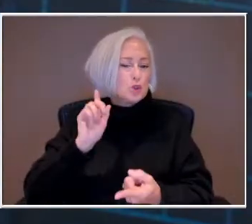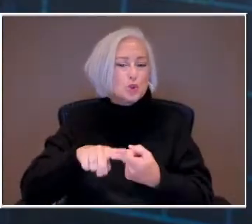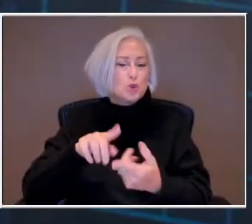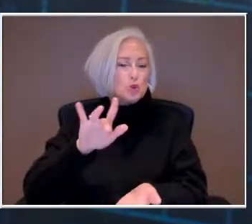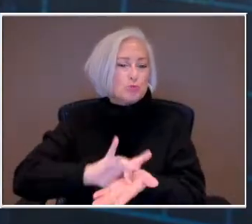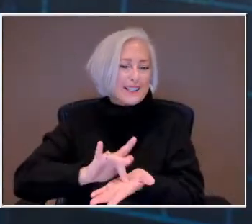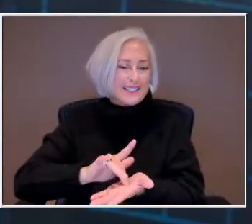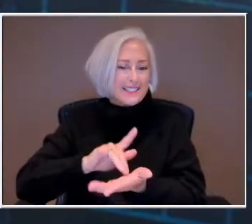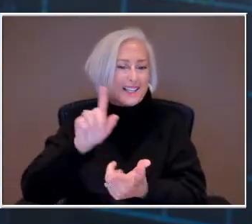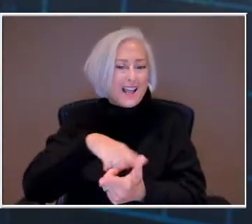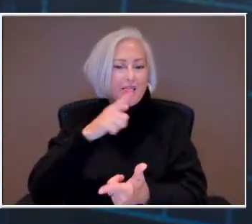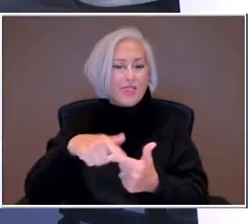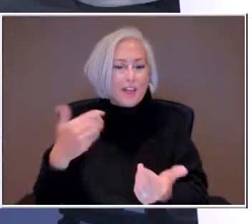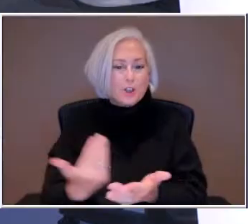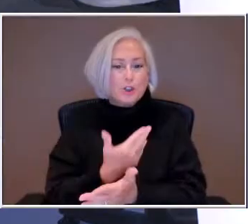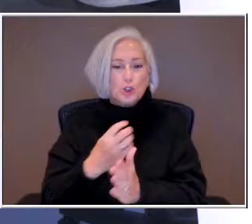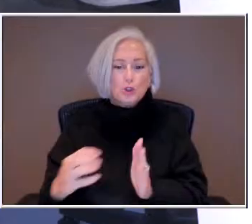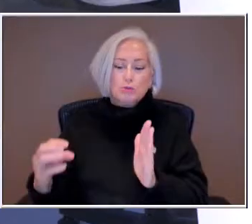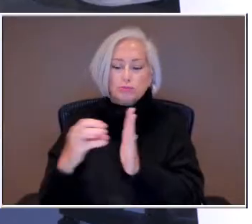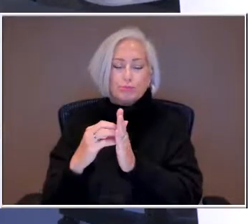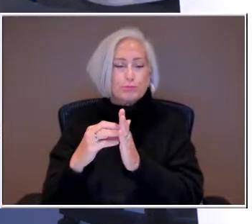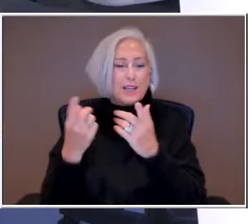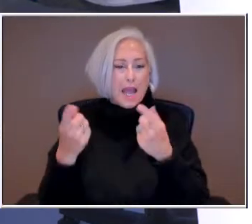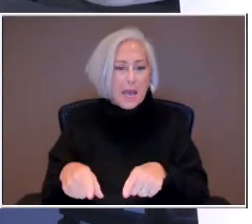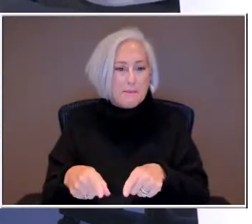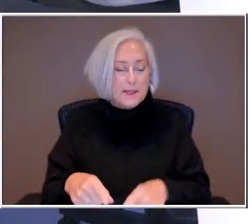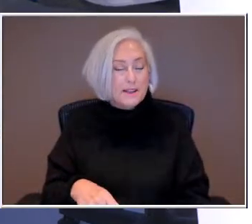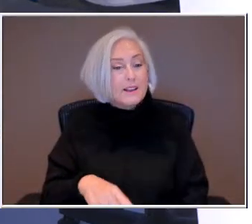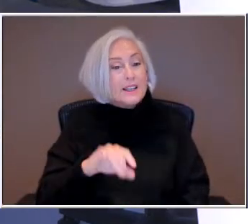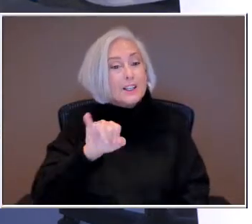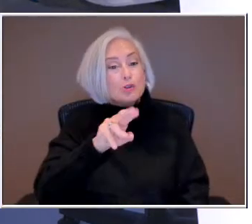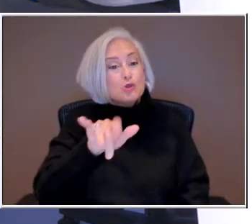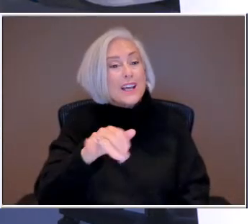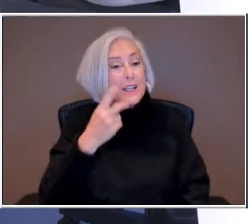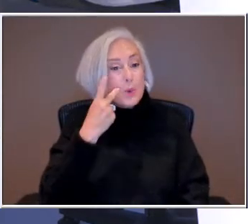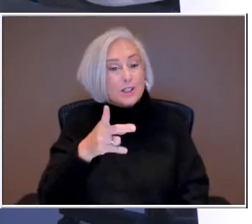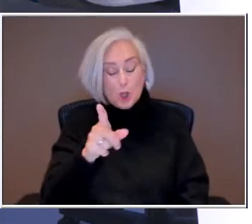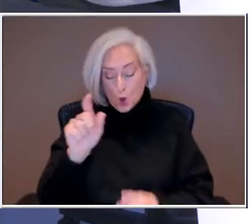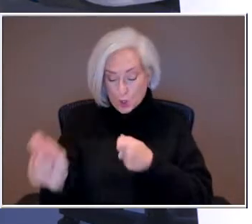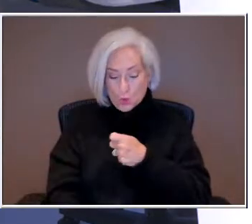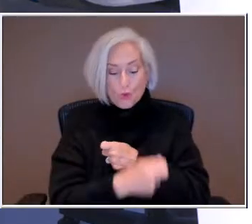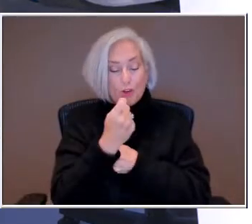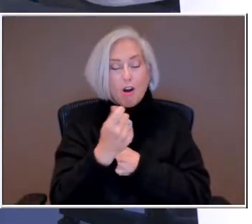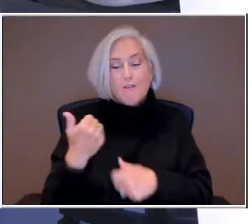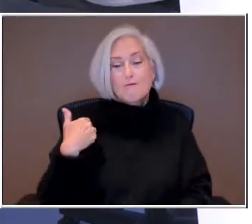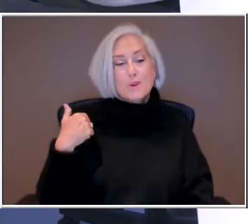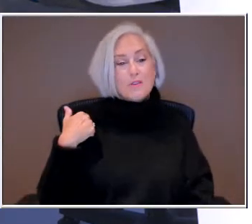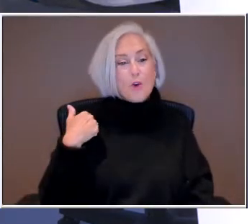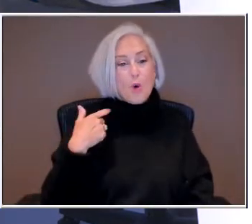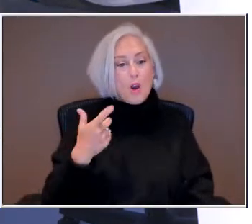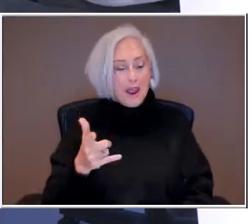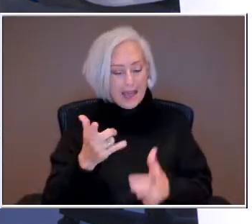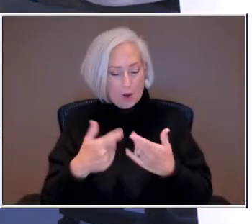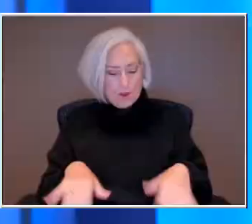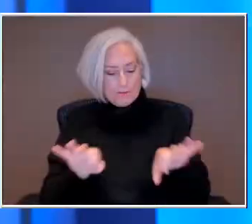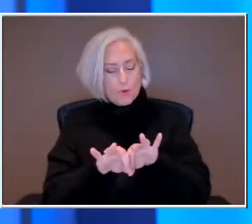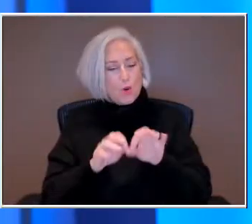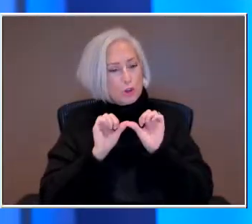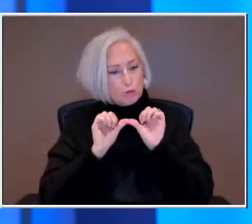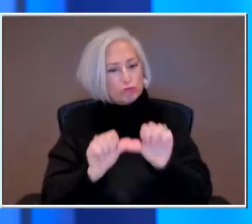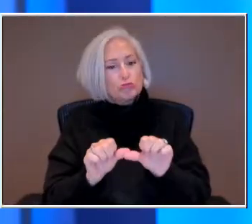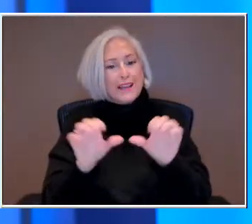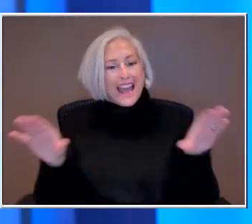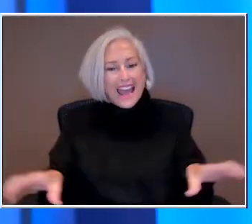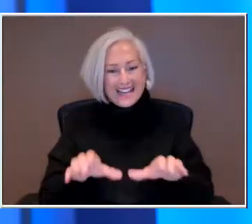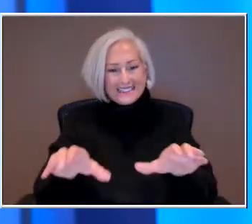appear. Jenny, we saw you playing golf in that piece off the top of the program. How important has it been for you to just stay active? Well,